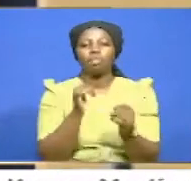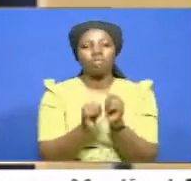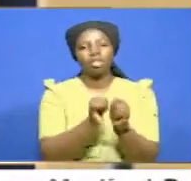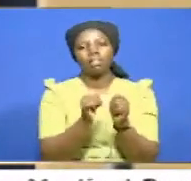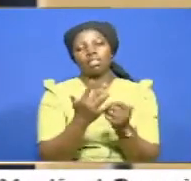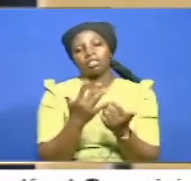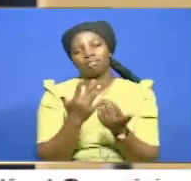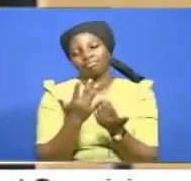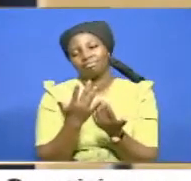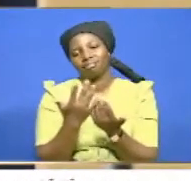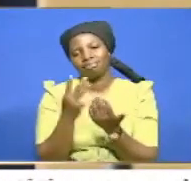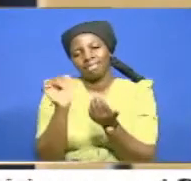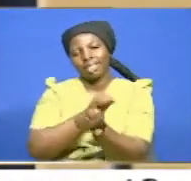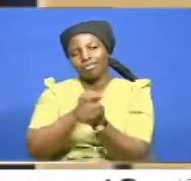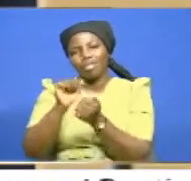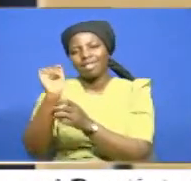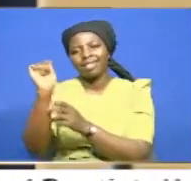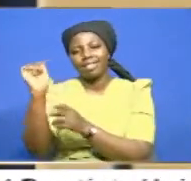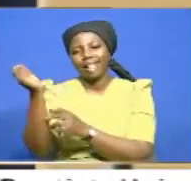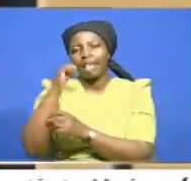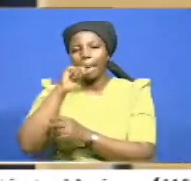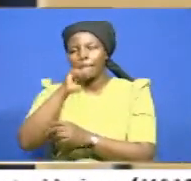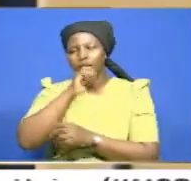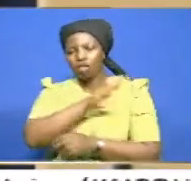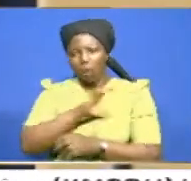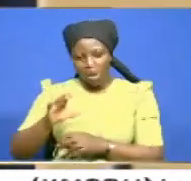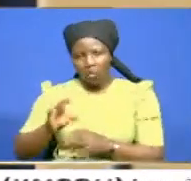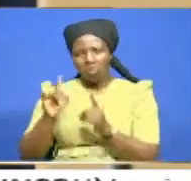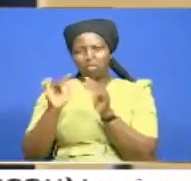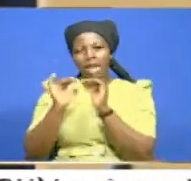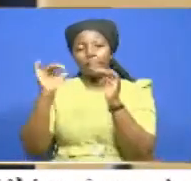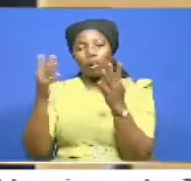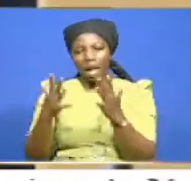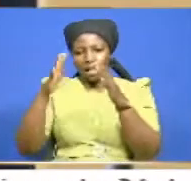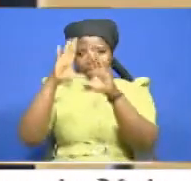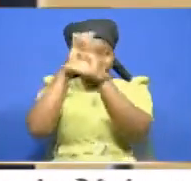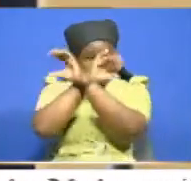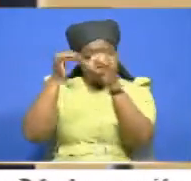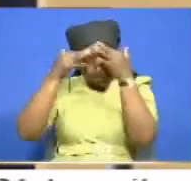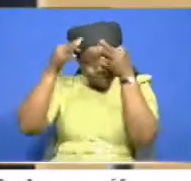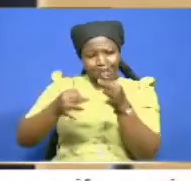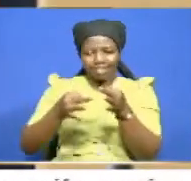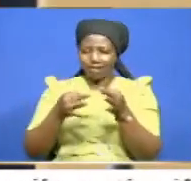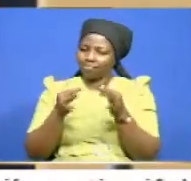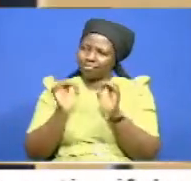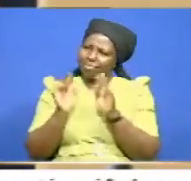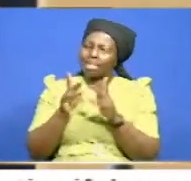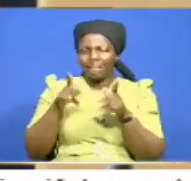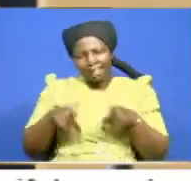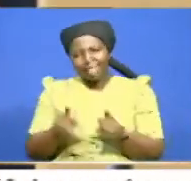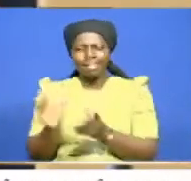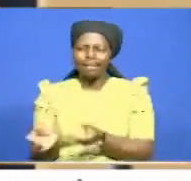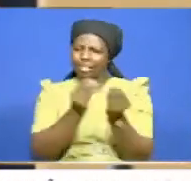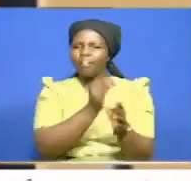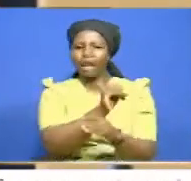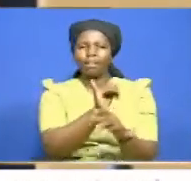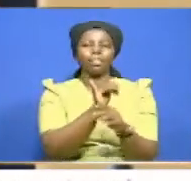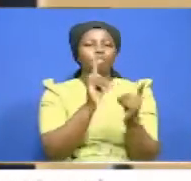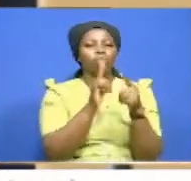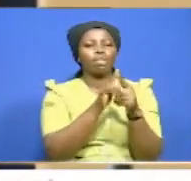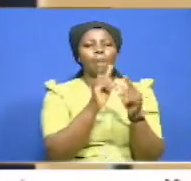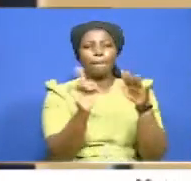messed up Kenya Meat Commission to the point that, you know, the president decided, let's give this to the Minister of Defense. First of all, the Minister of Defense